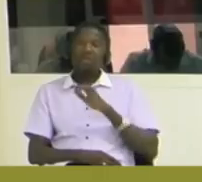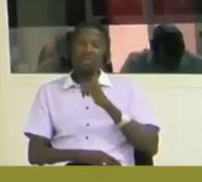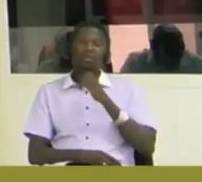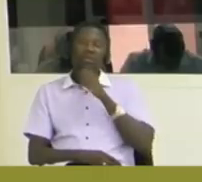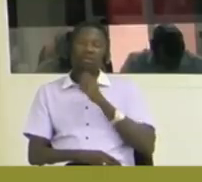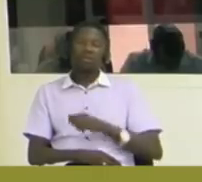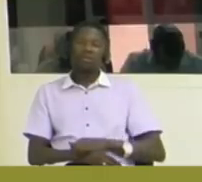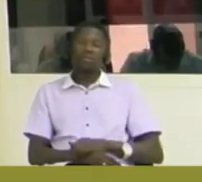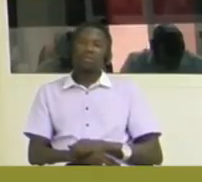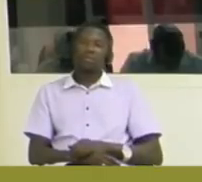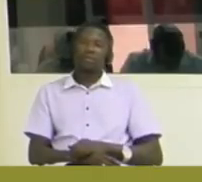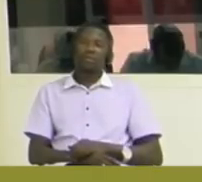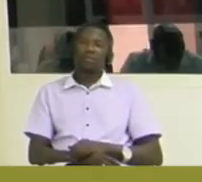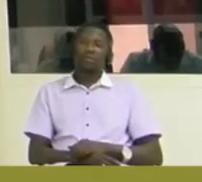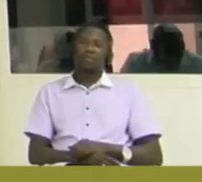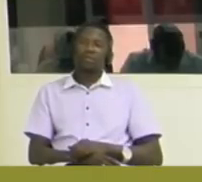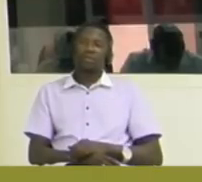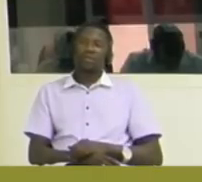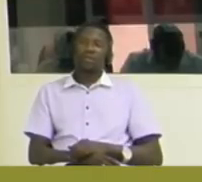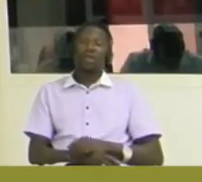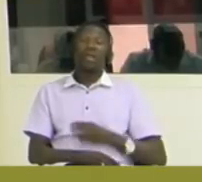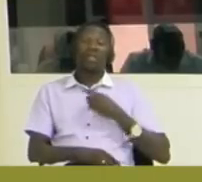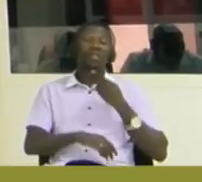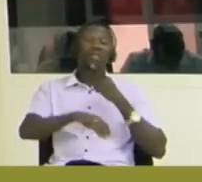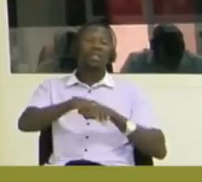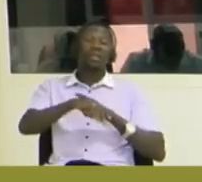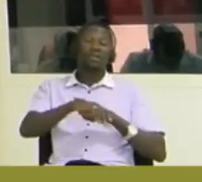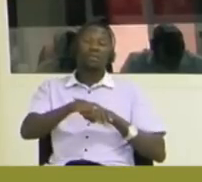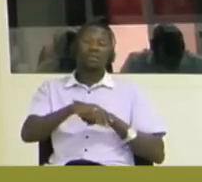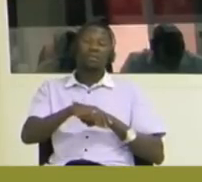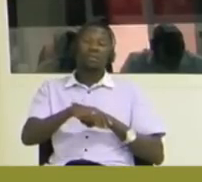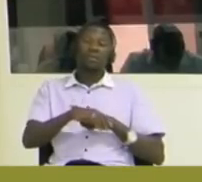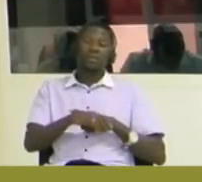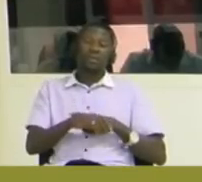As the acting head of state at the time,